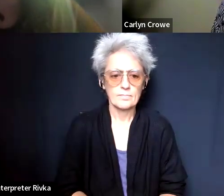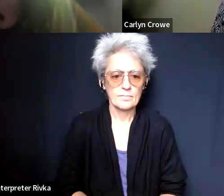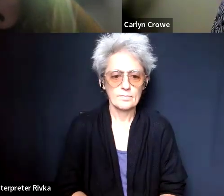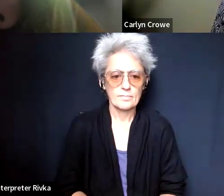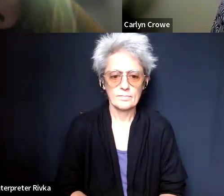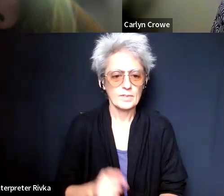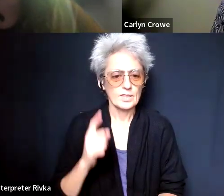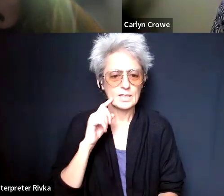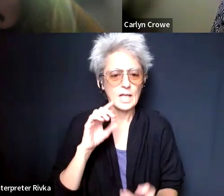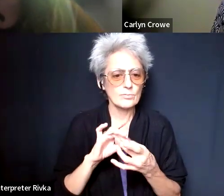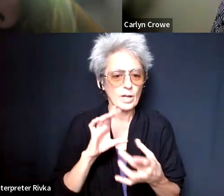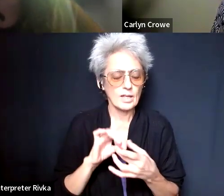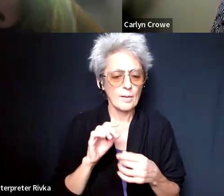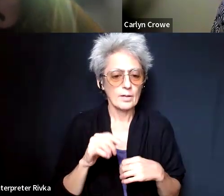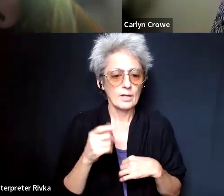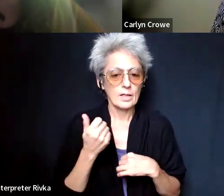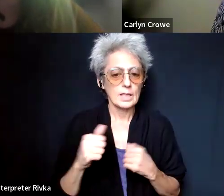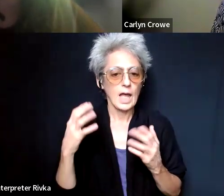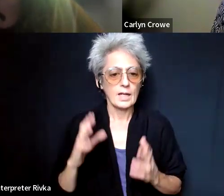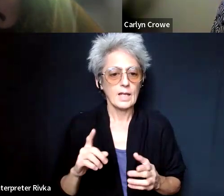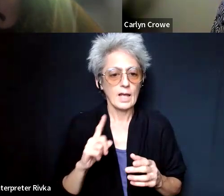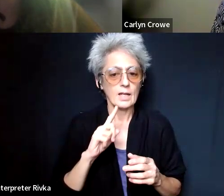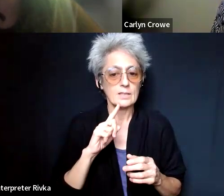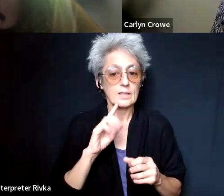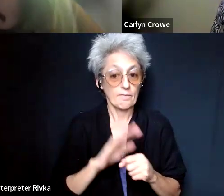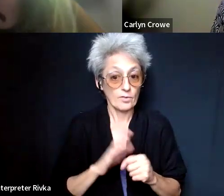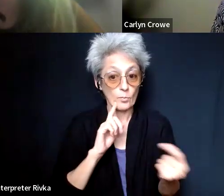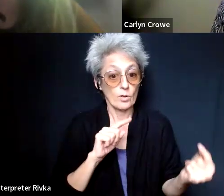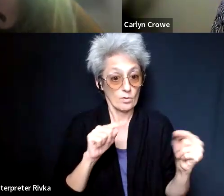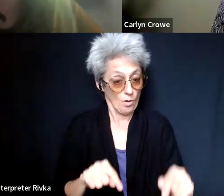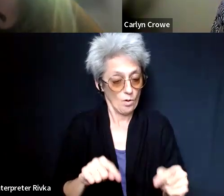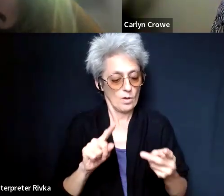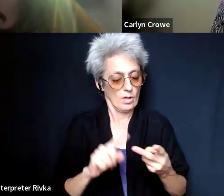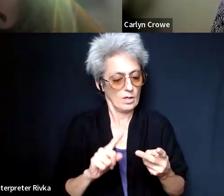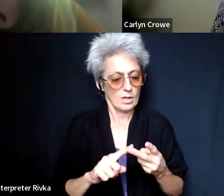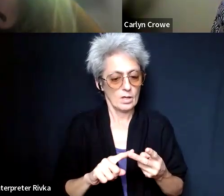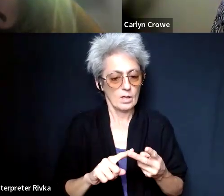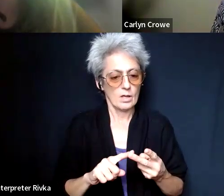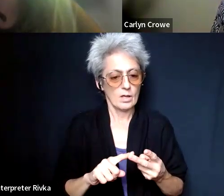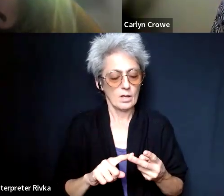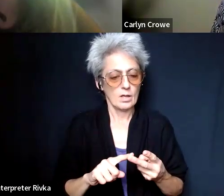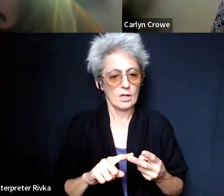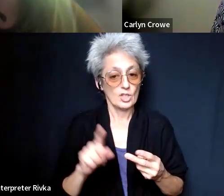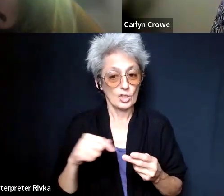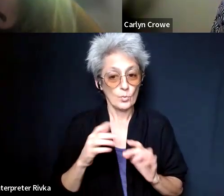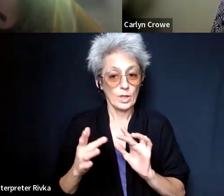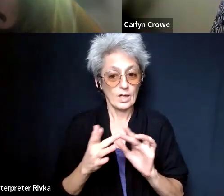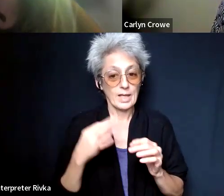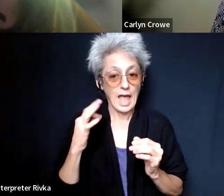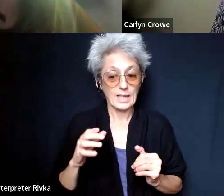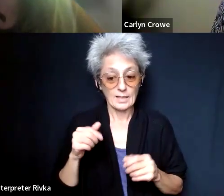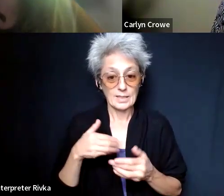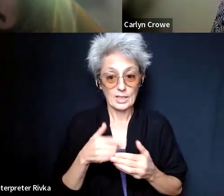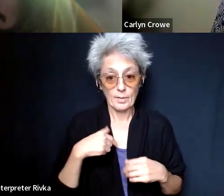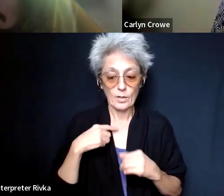attendance? And then part of that, should we contact the candidates that are in our area and let them know we're going to